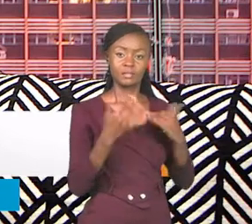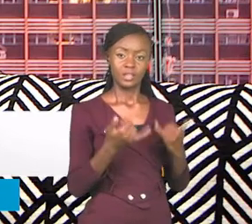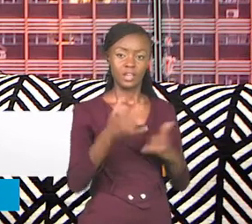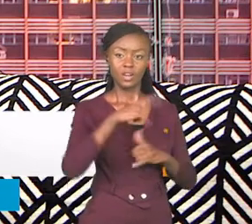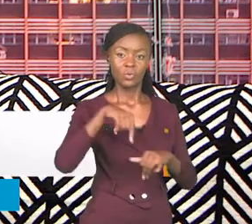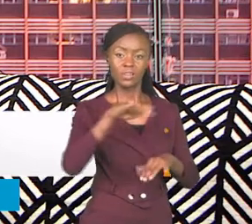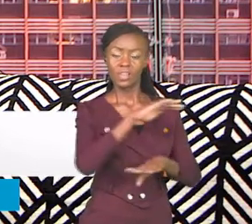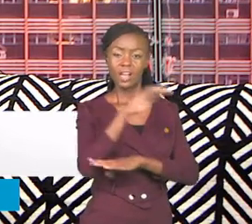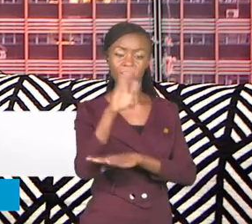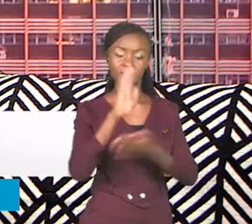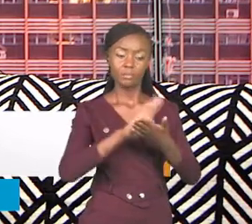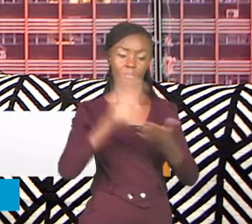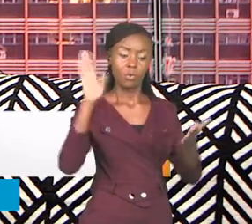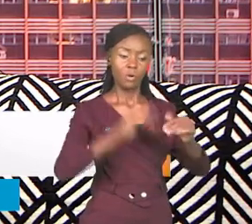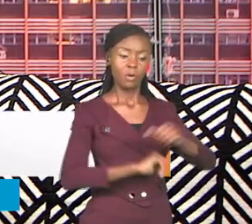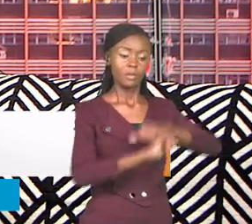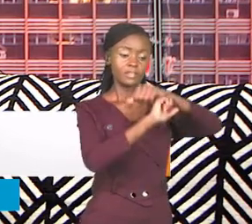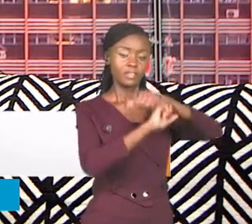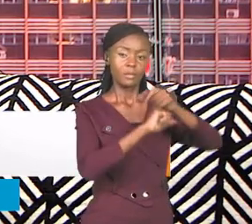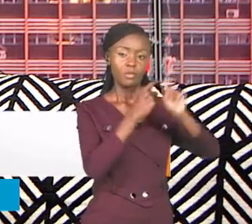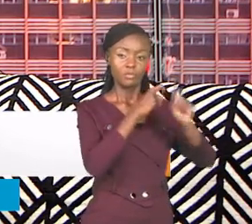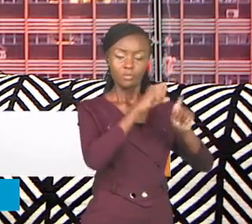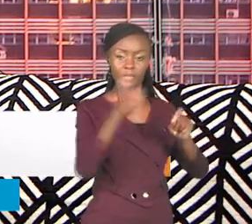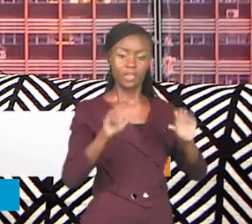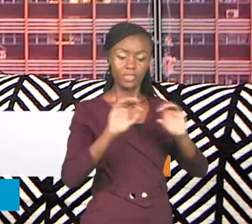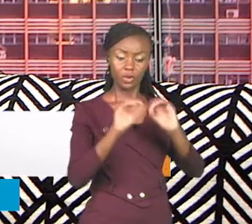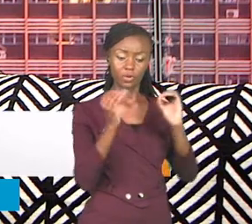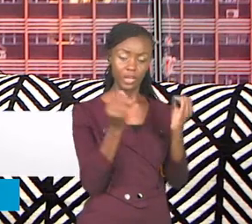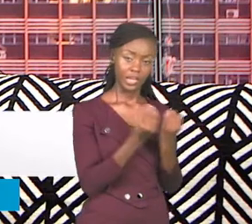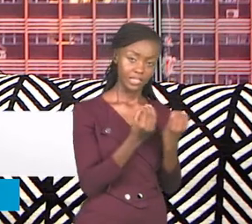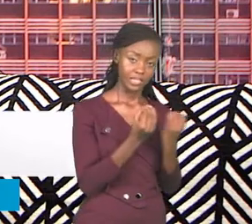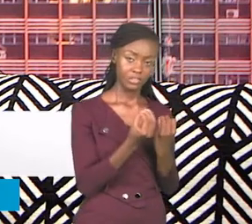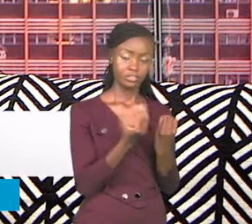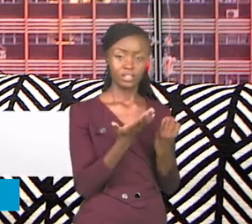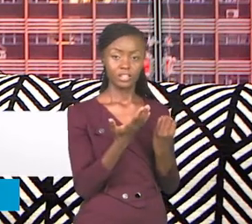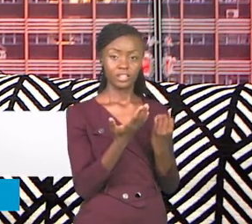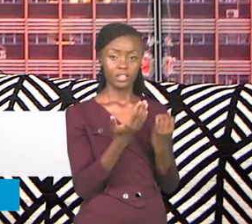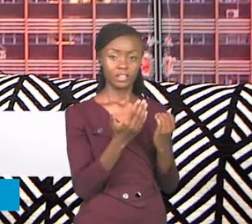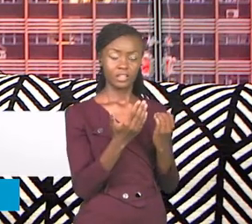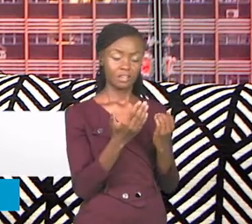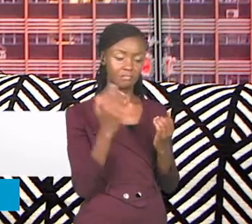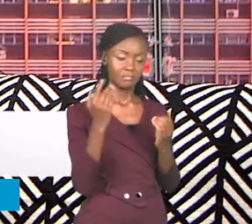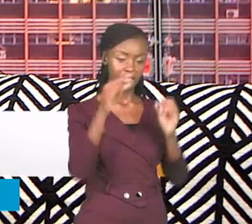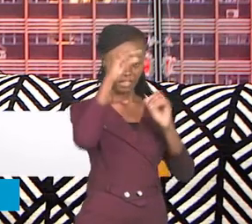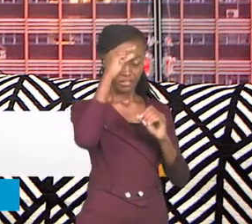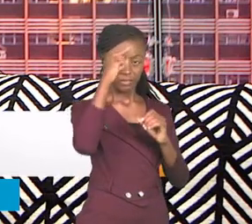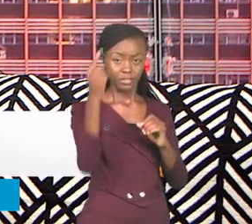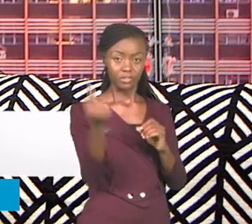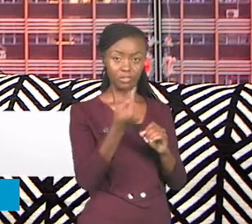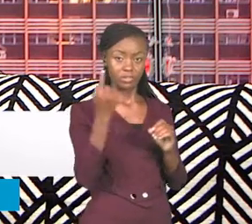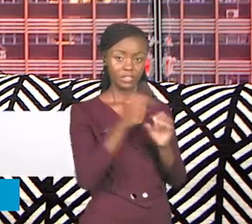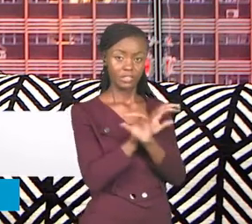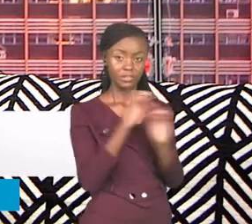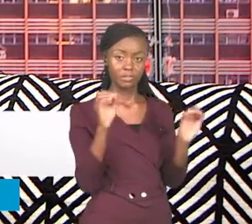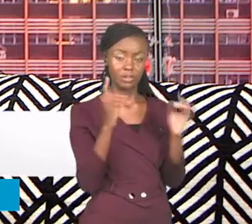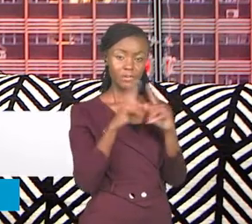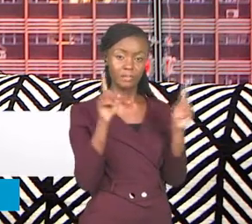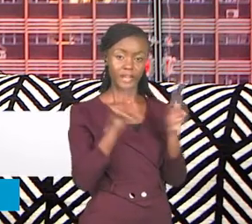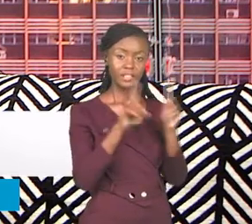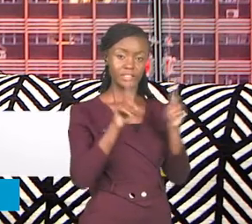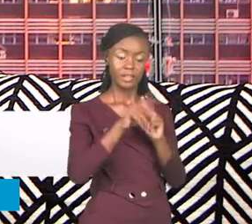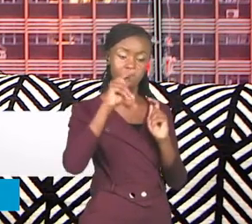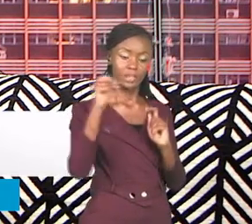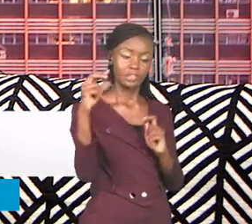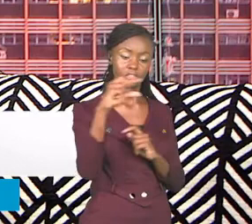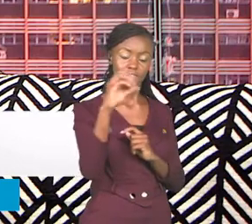calling for more partnership with other stakeholders. Okay. You know, not necessarily government agencies, mm-hmm. but even